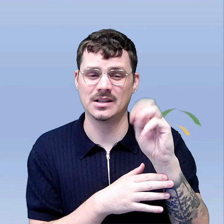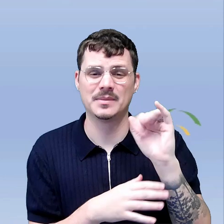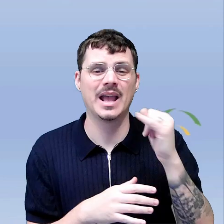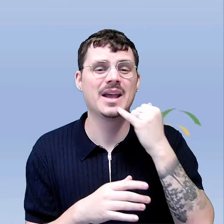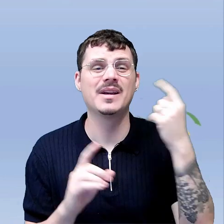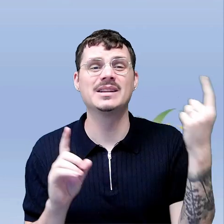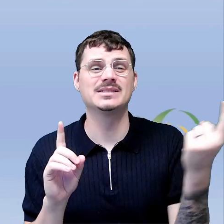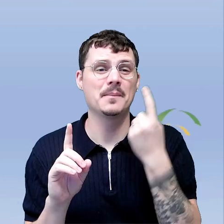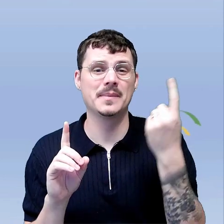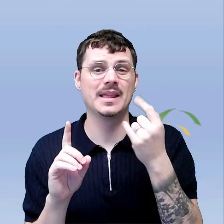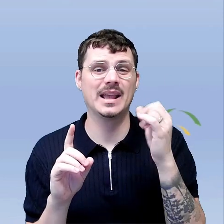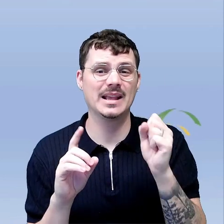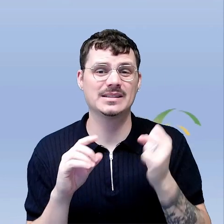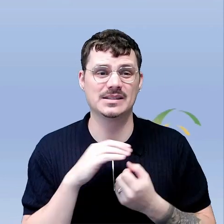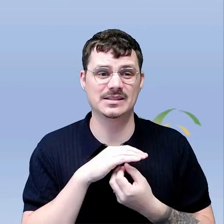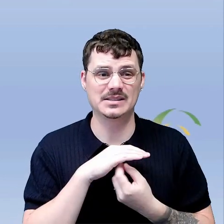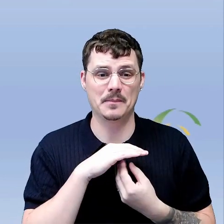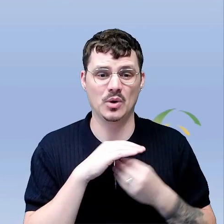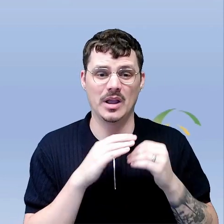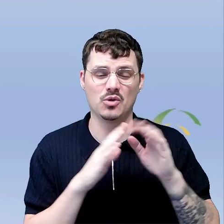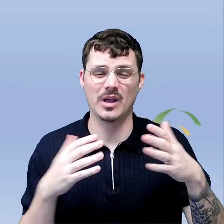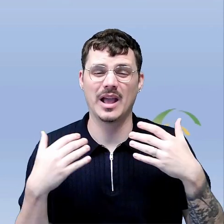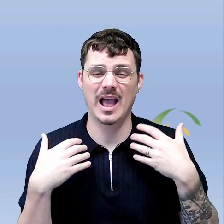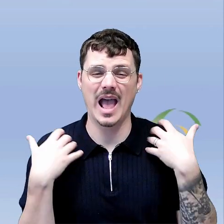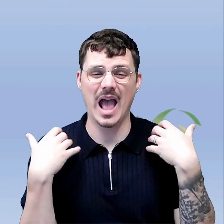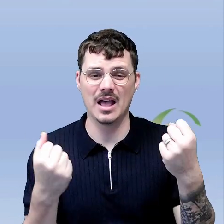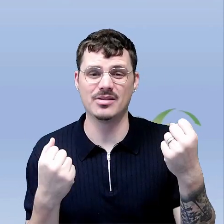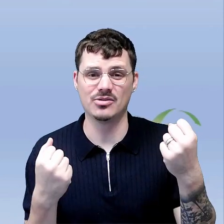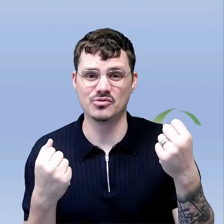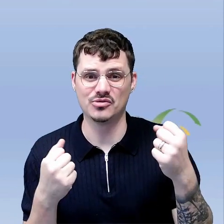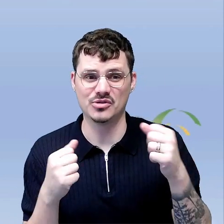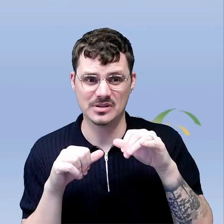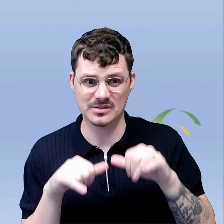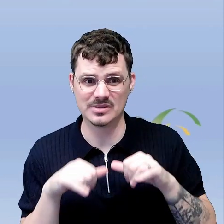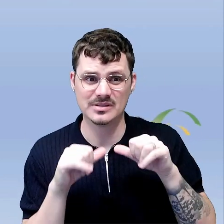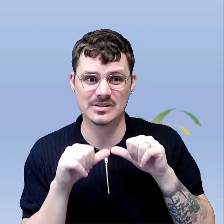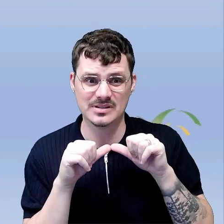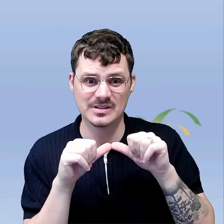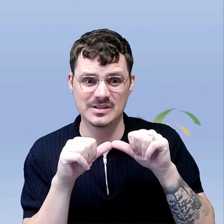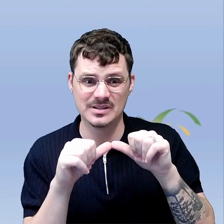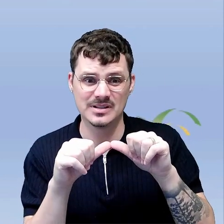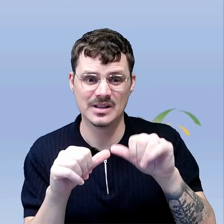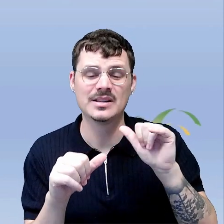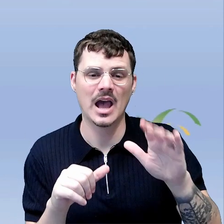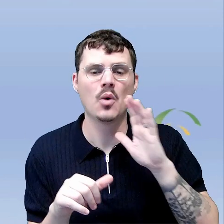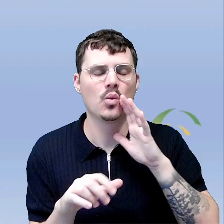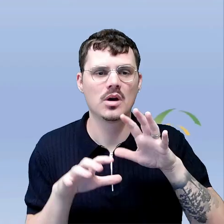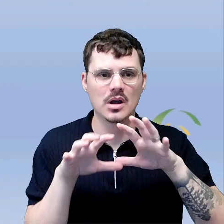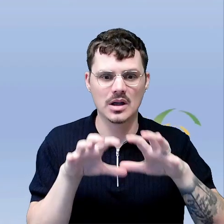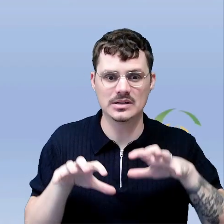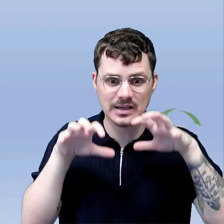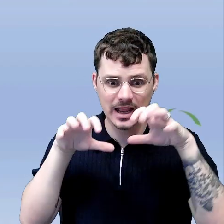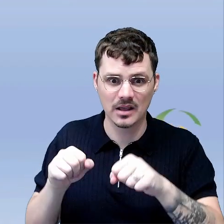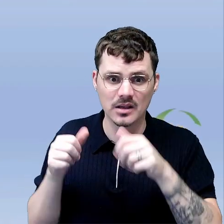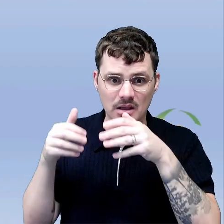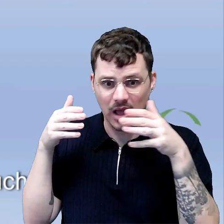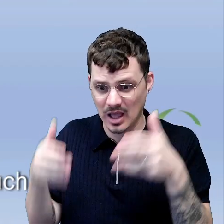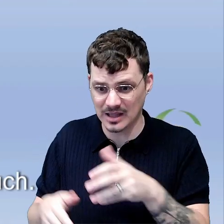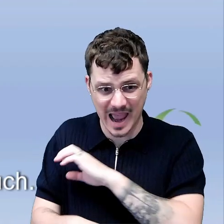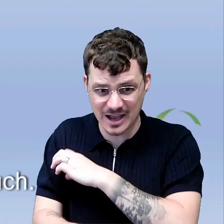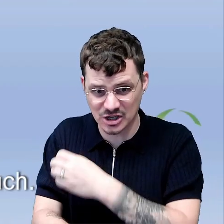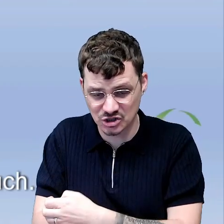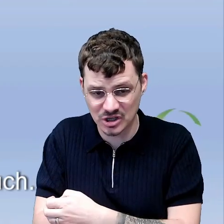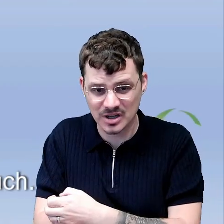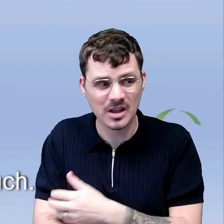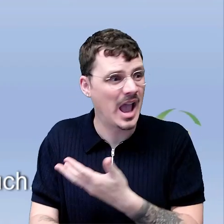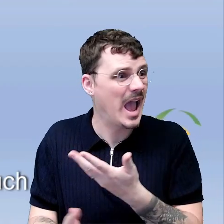something's simmering in a person's health and body, that will take up energy so that nothing else